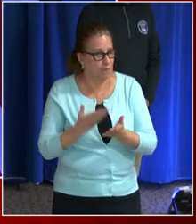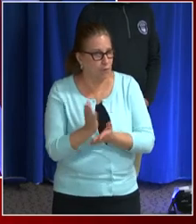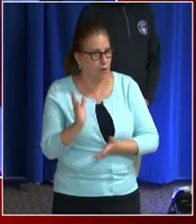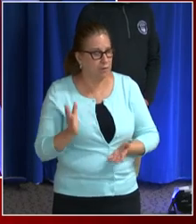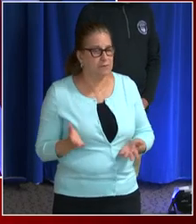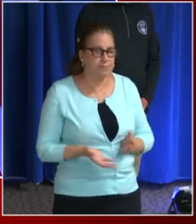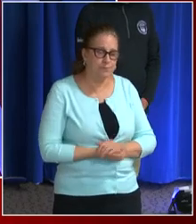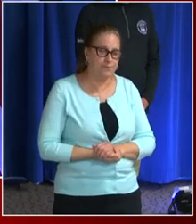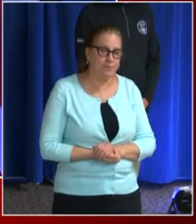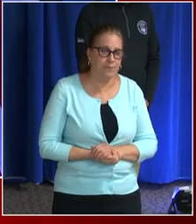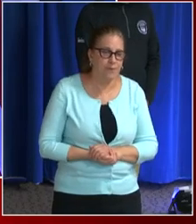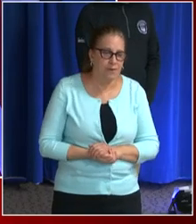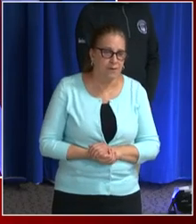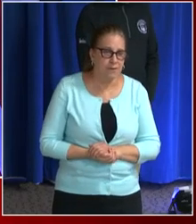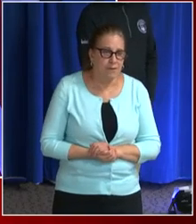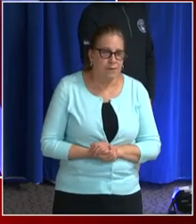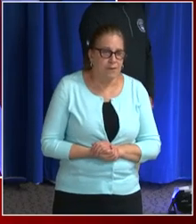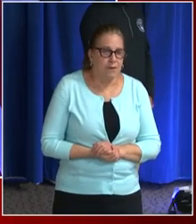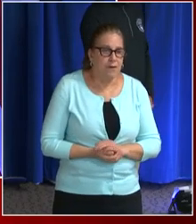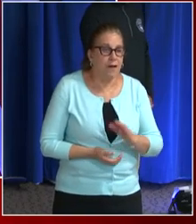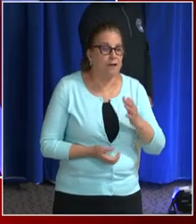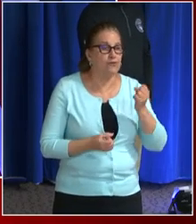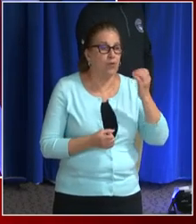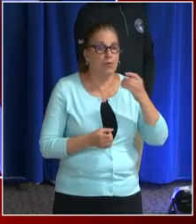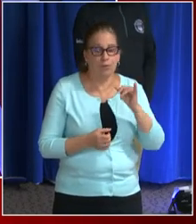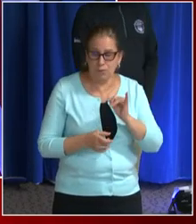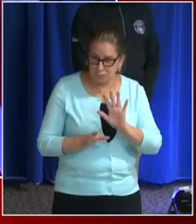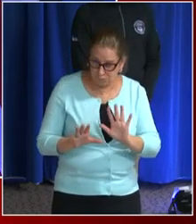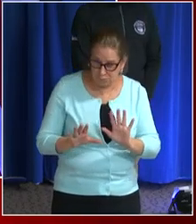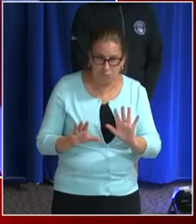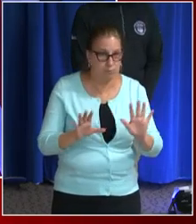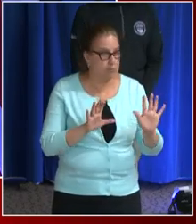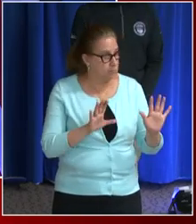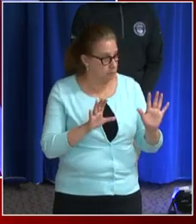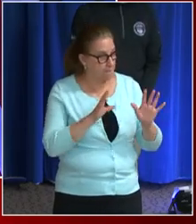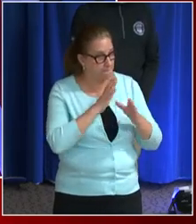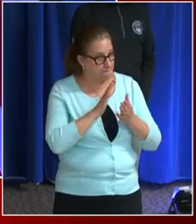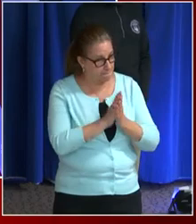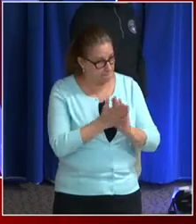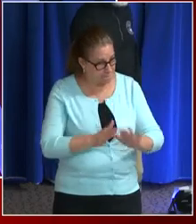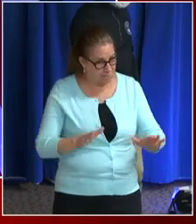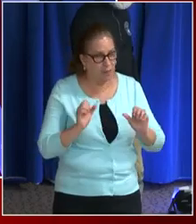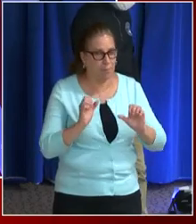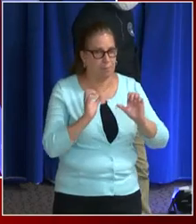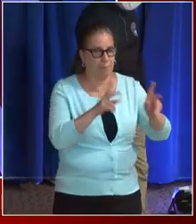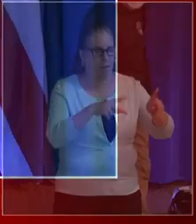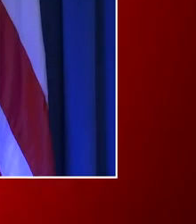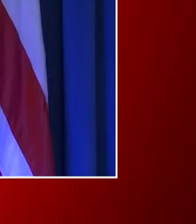out so people can hear their voice. All right, thank you guys. Thank you.